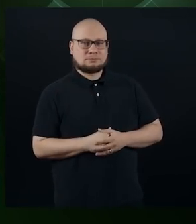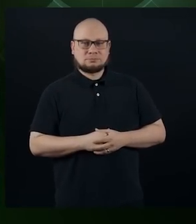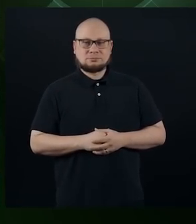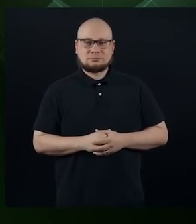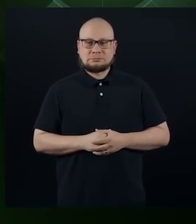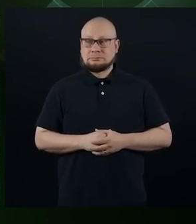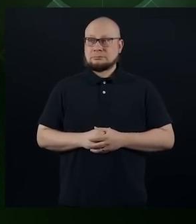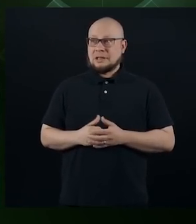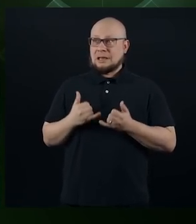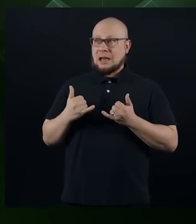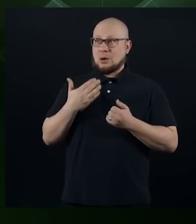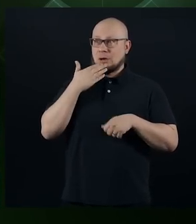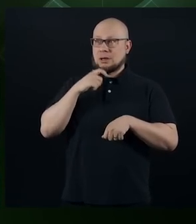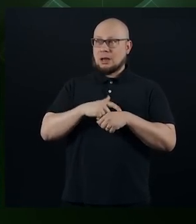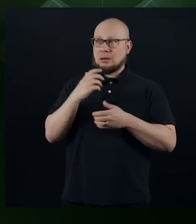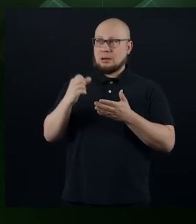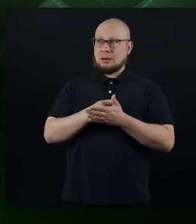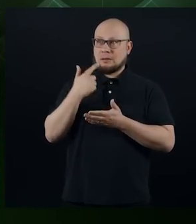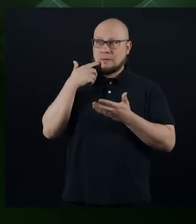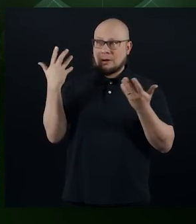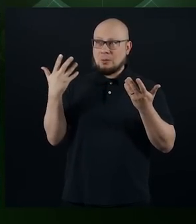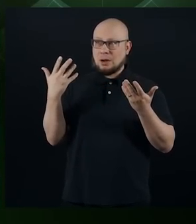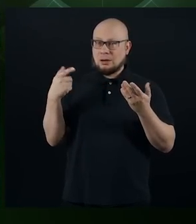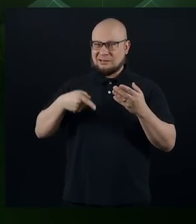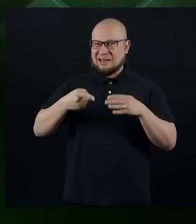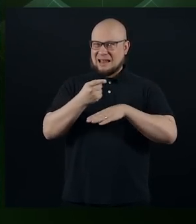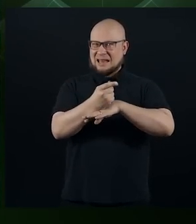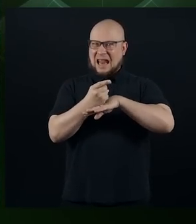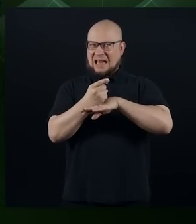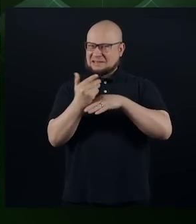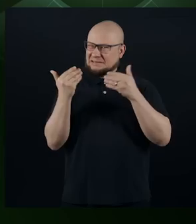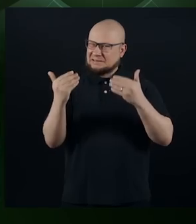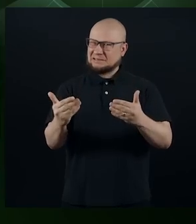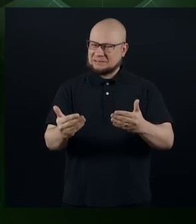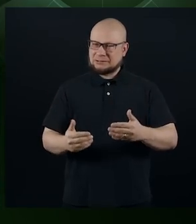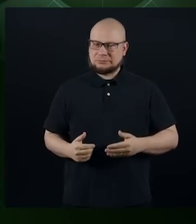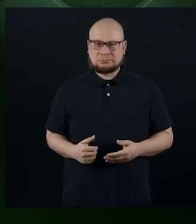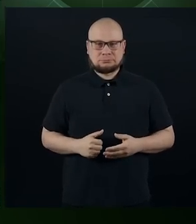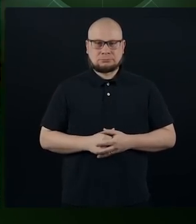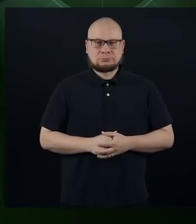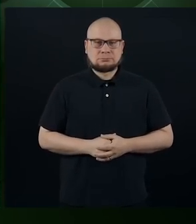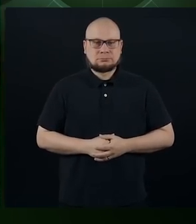I believe that now is the perfect time to use these cannons.